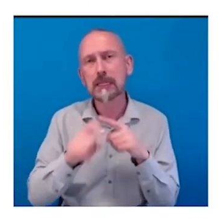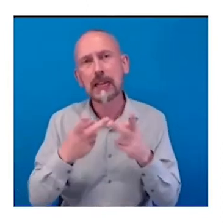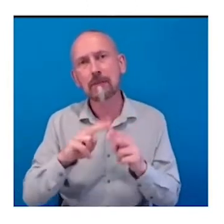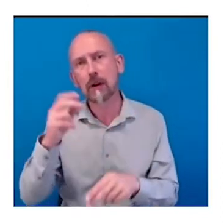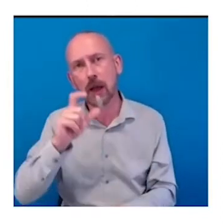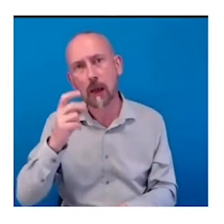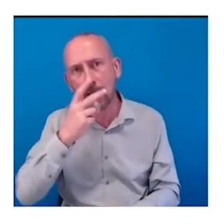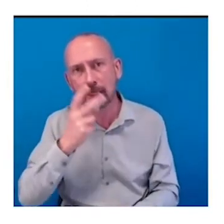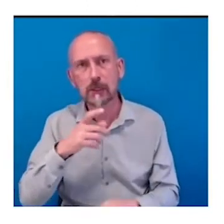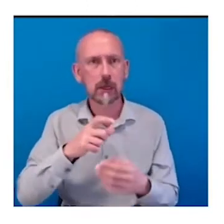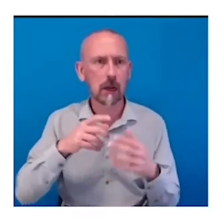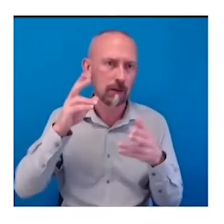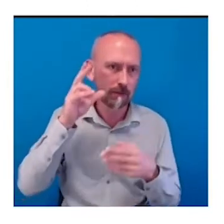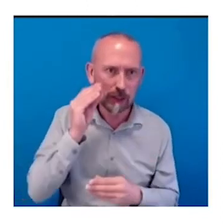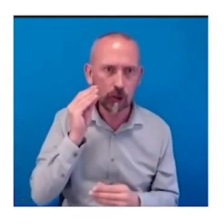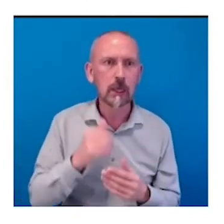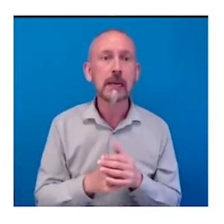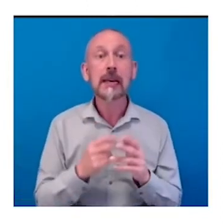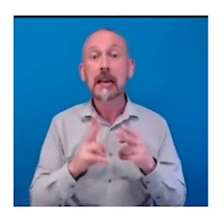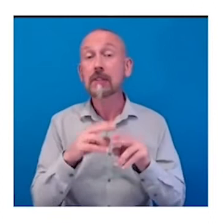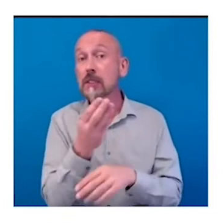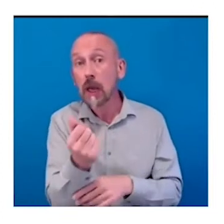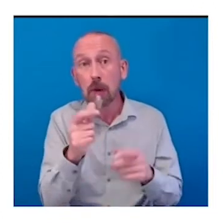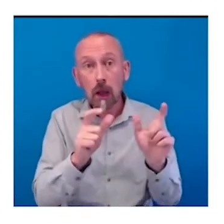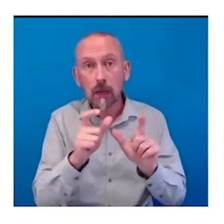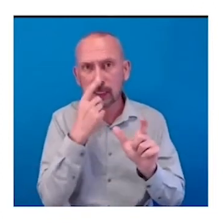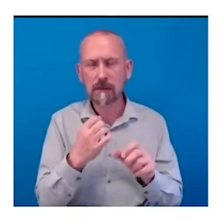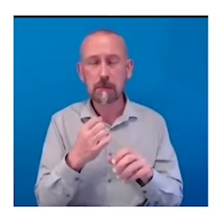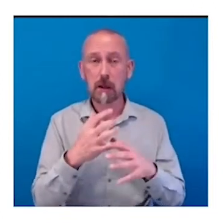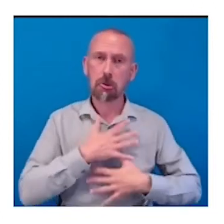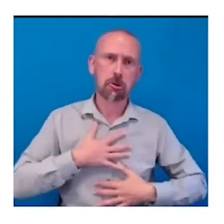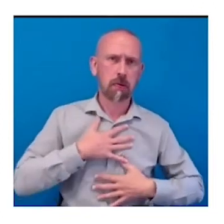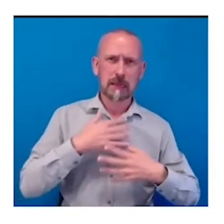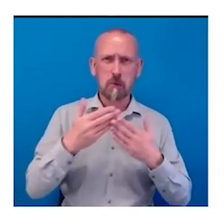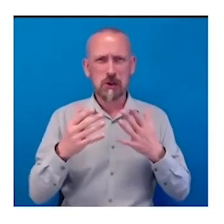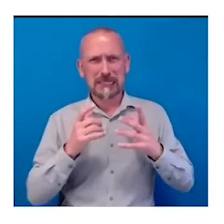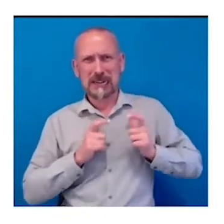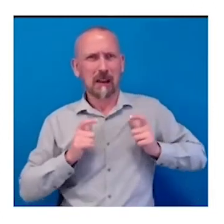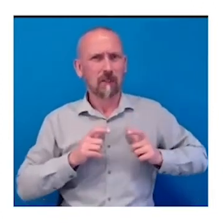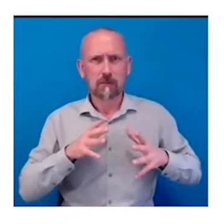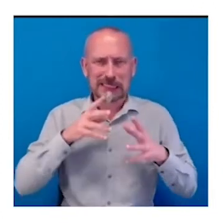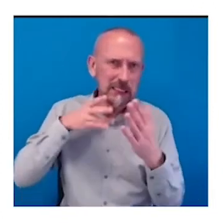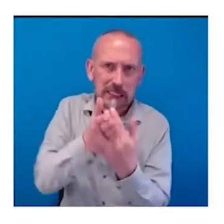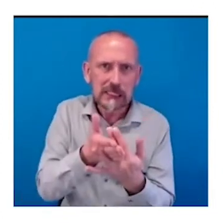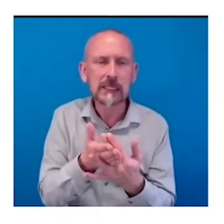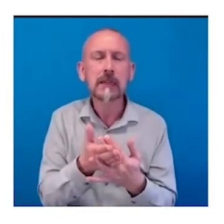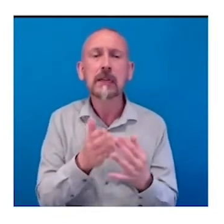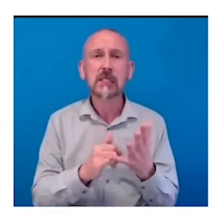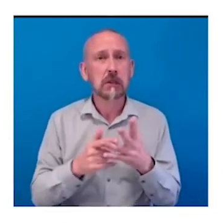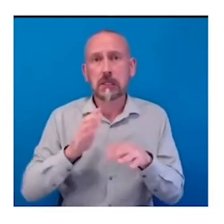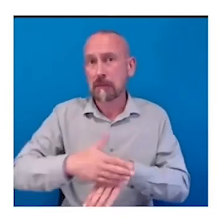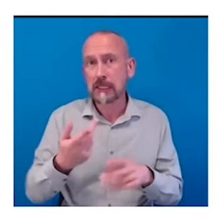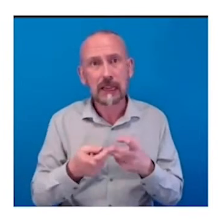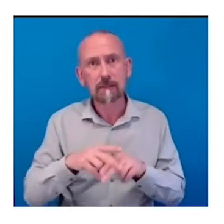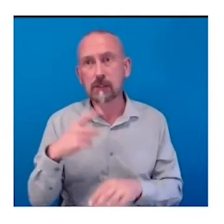cause headaches and make it uncomfortable to read in the way it's been laid out. Even the most able